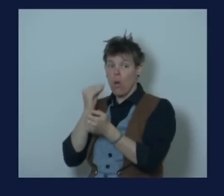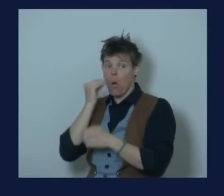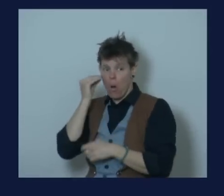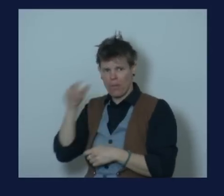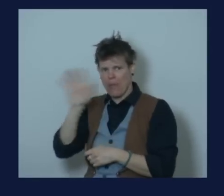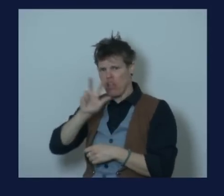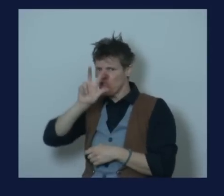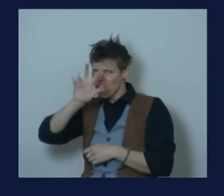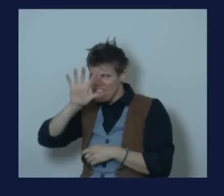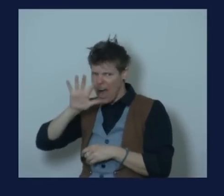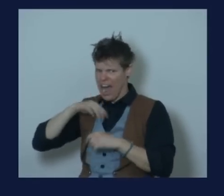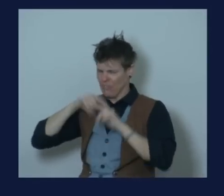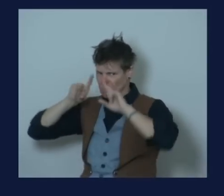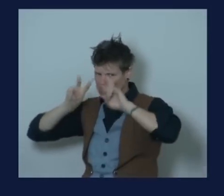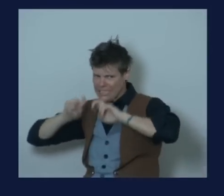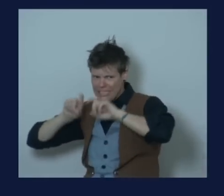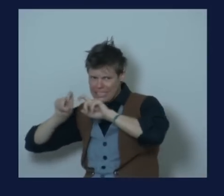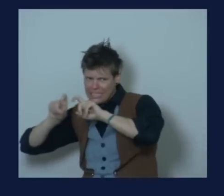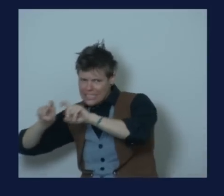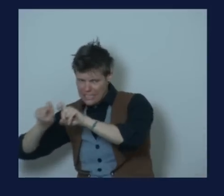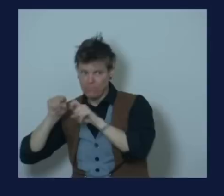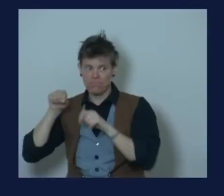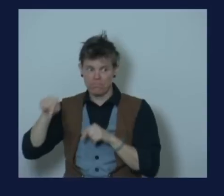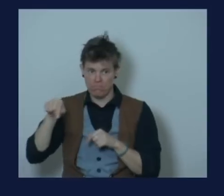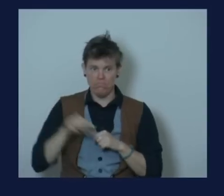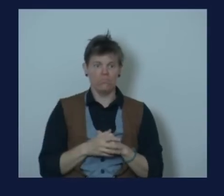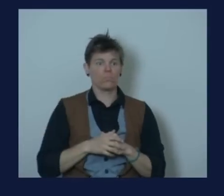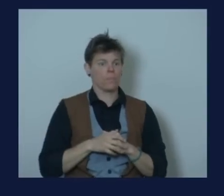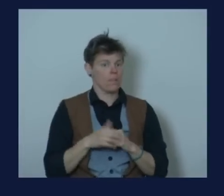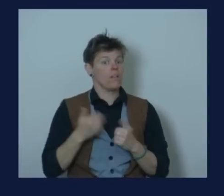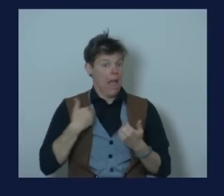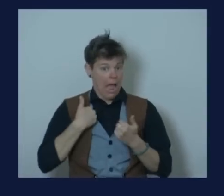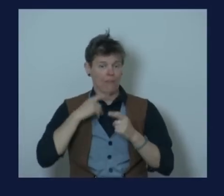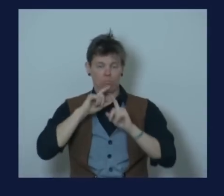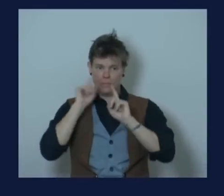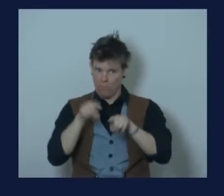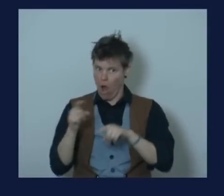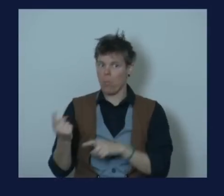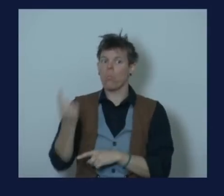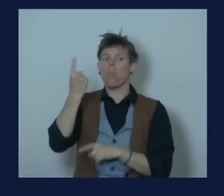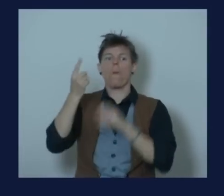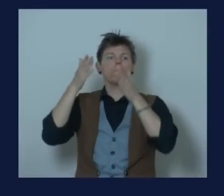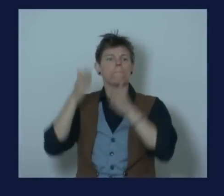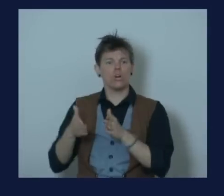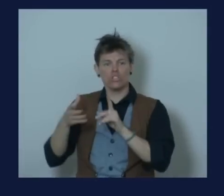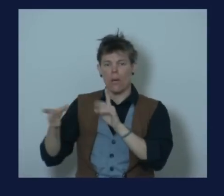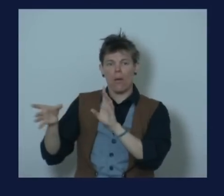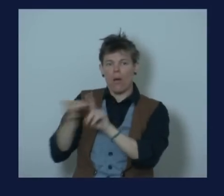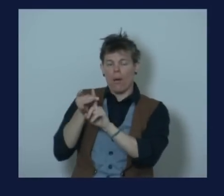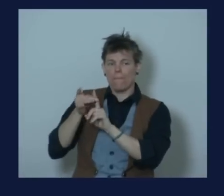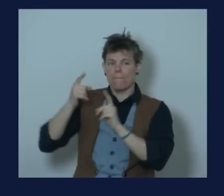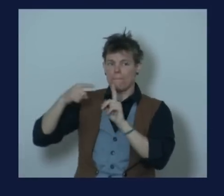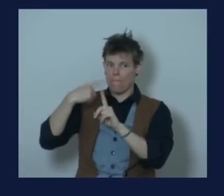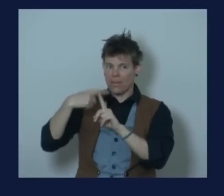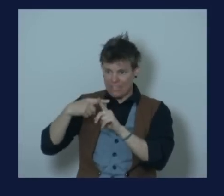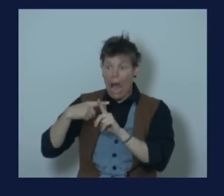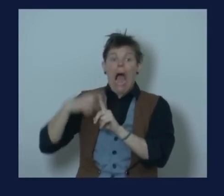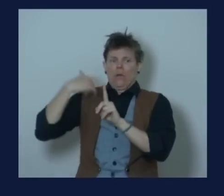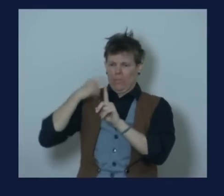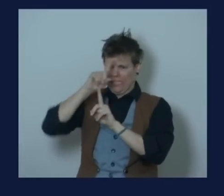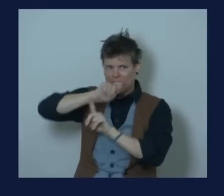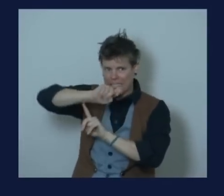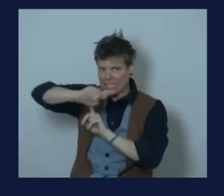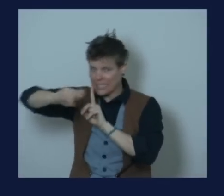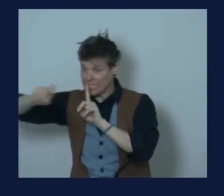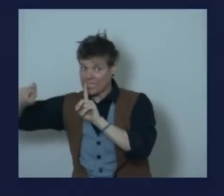for sometimes in response to a positive case and sometimes just to be proactive. But all long-term care facilities